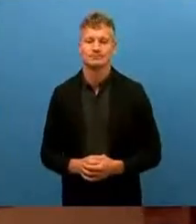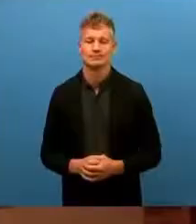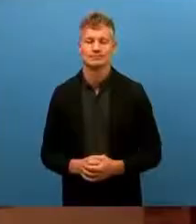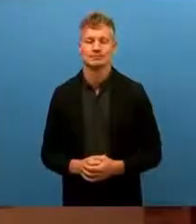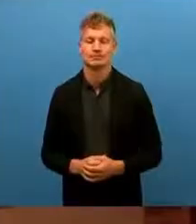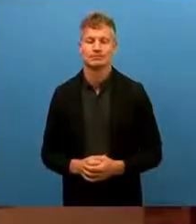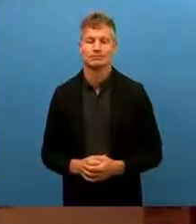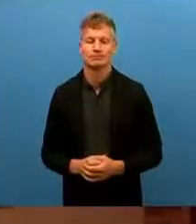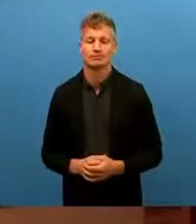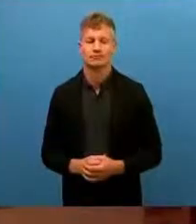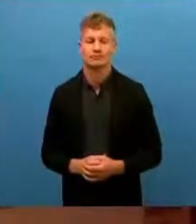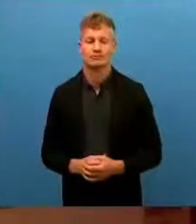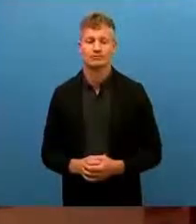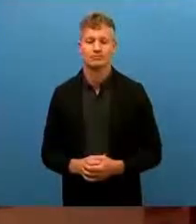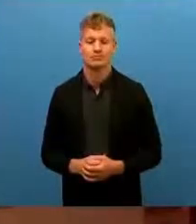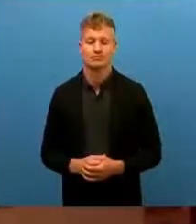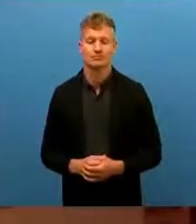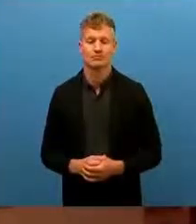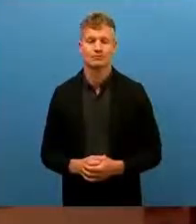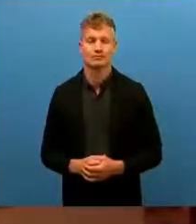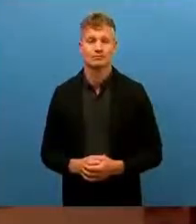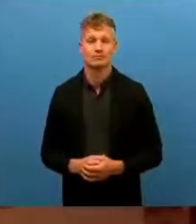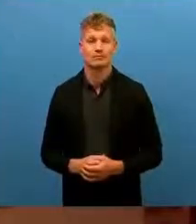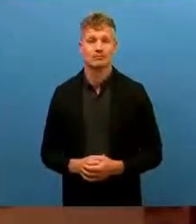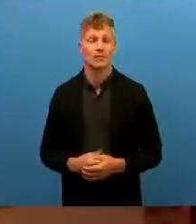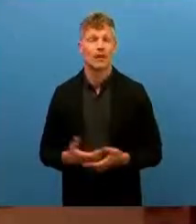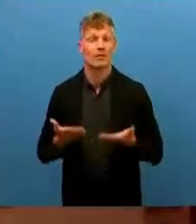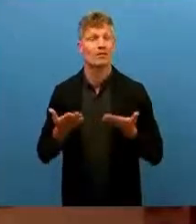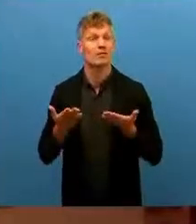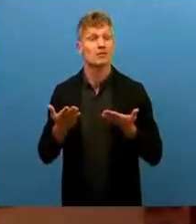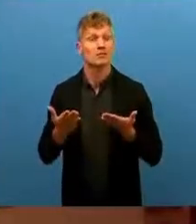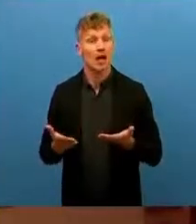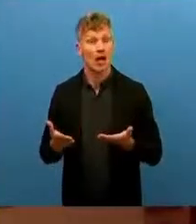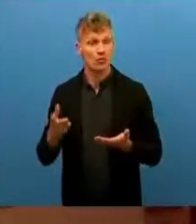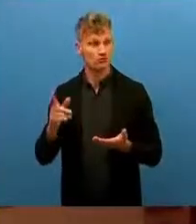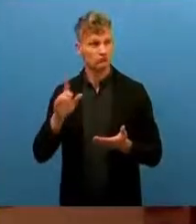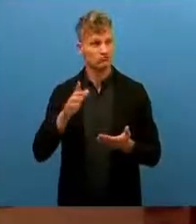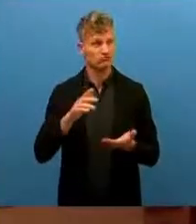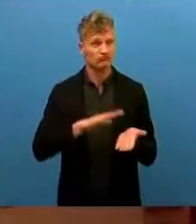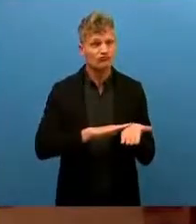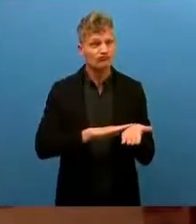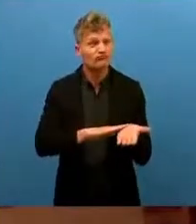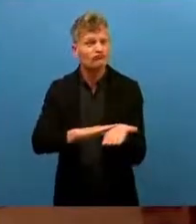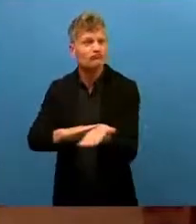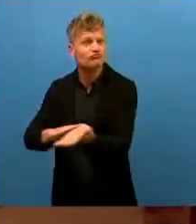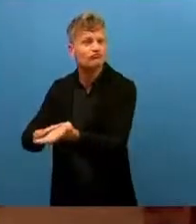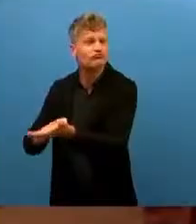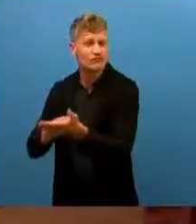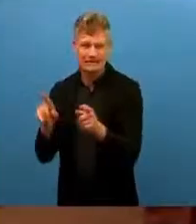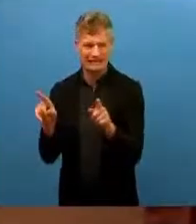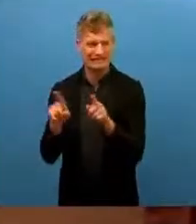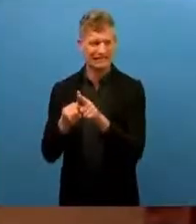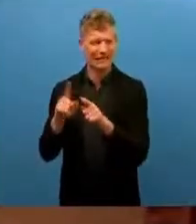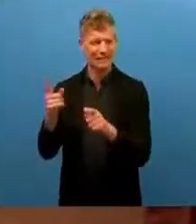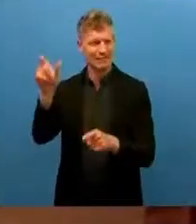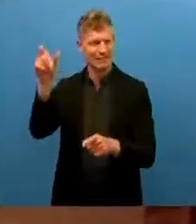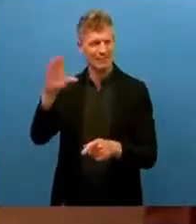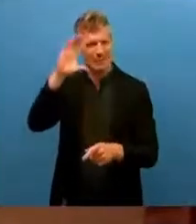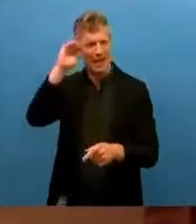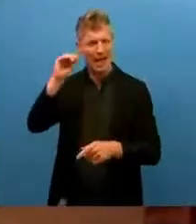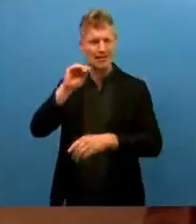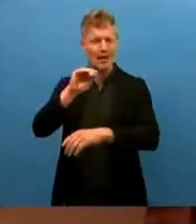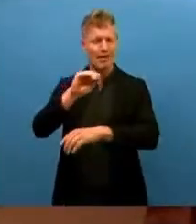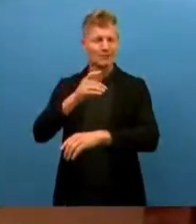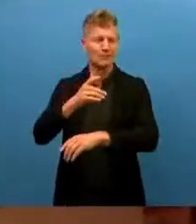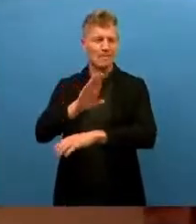on the topic from Indigenous peoples and states confirm what our brother from the Burka Faso knew when he sat behind the